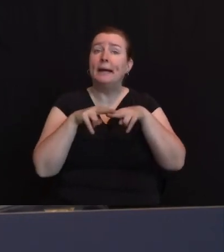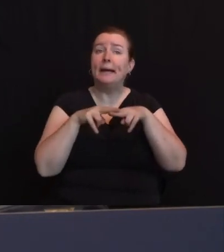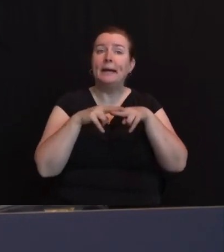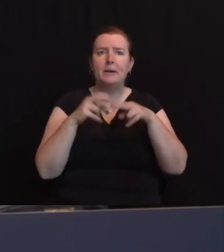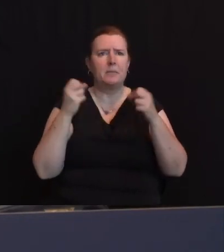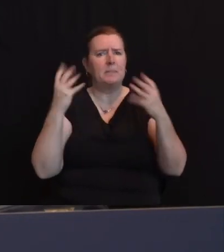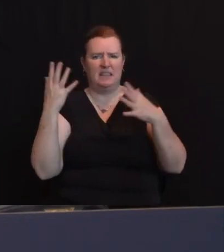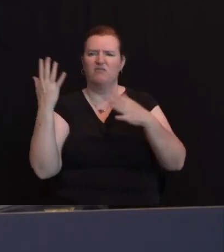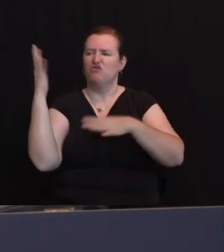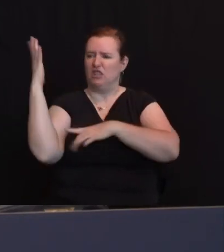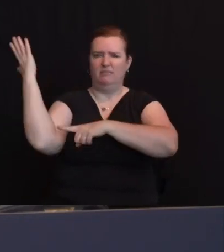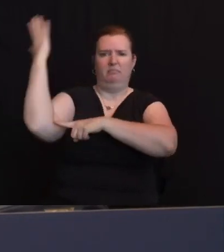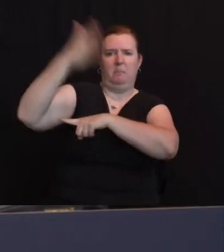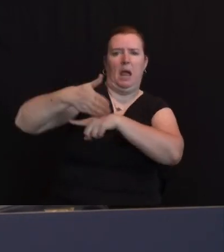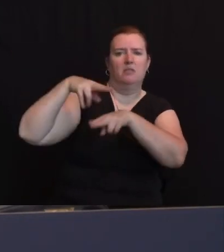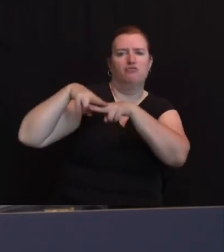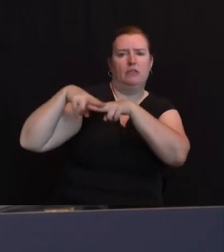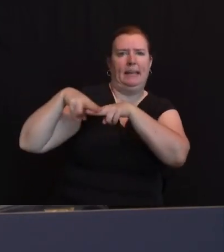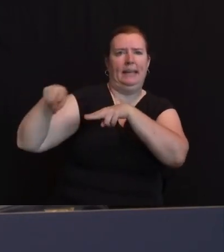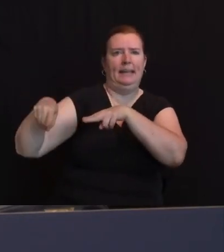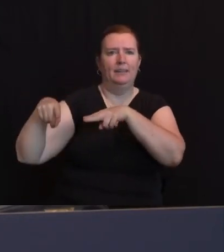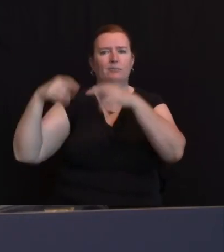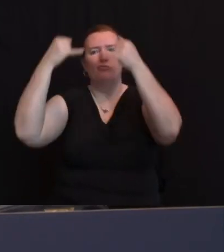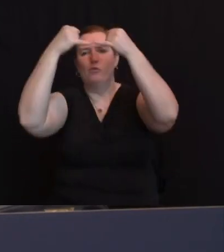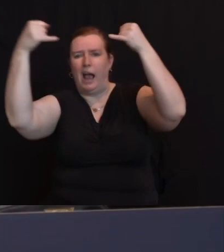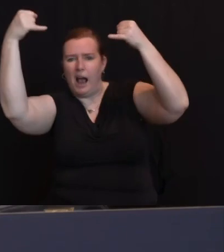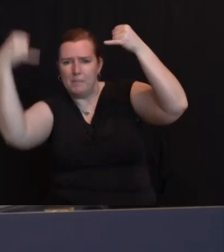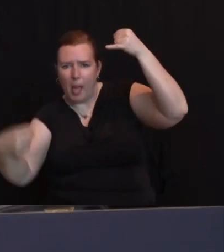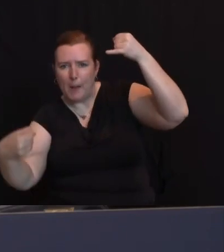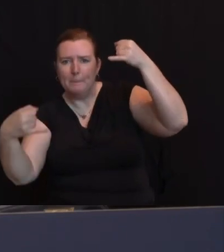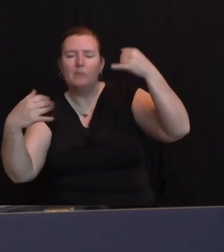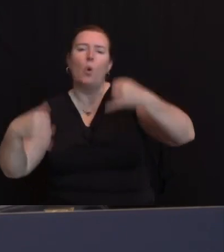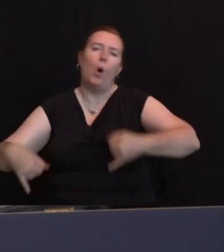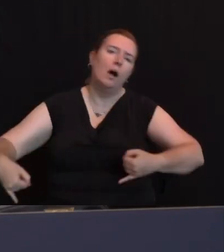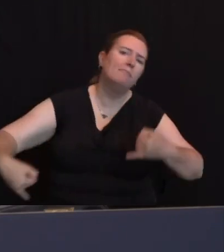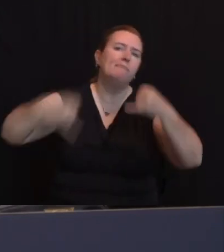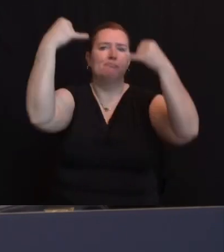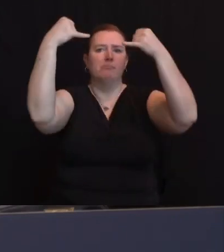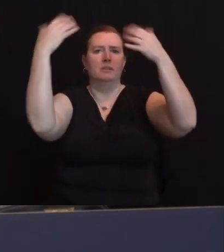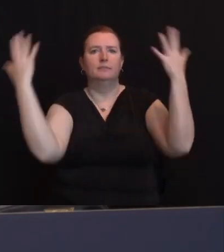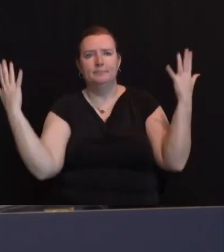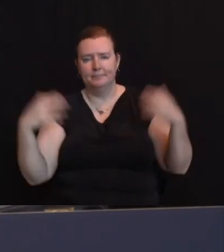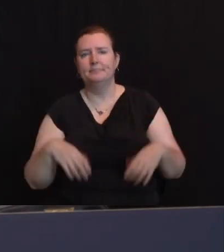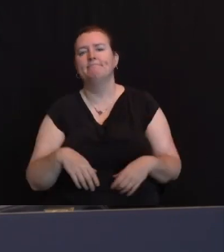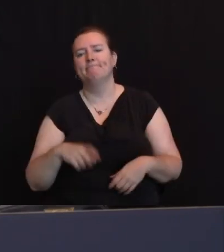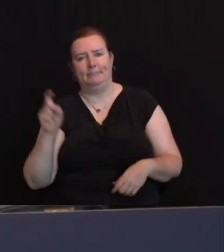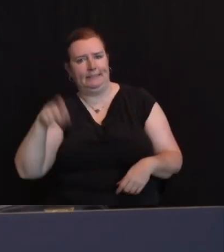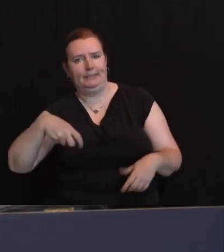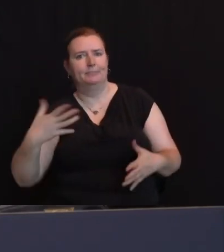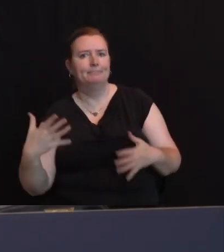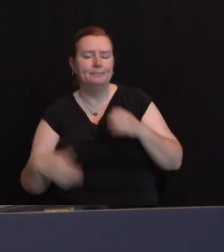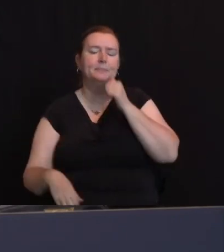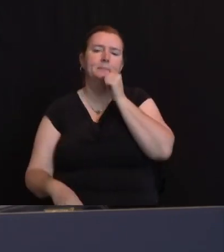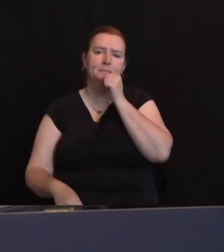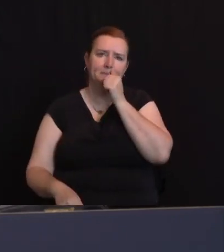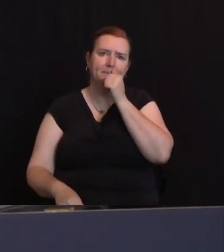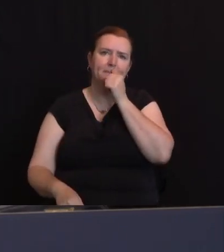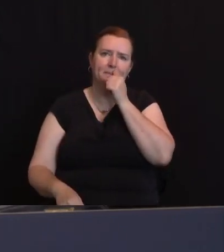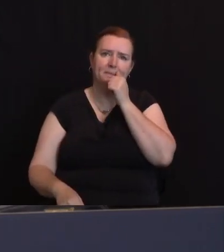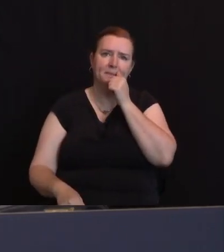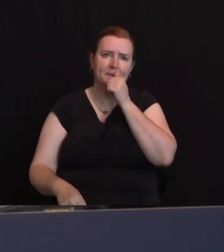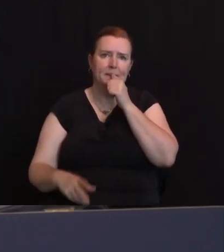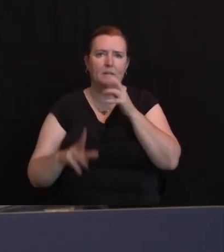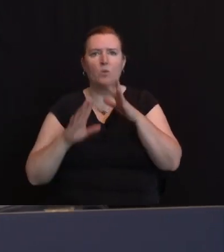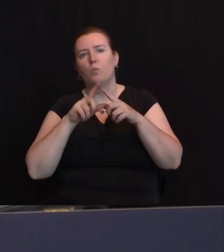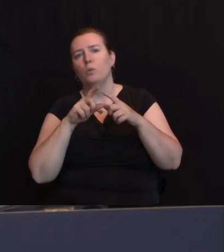overhead wires there. And those lines will obviously resume service as those repairs are complete. And I'll end and I know you